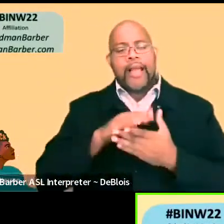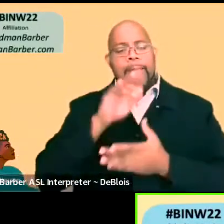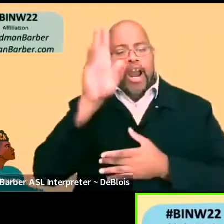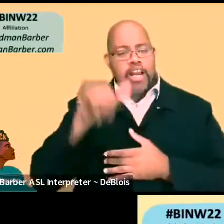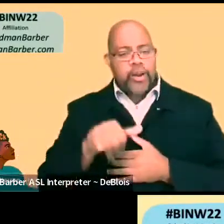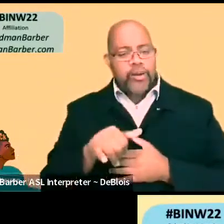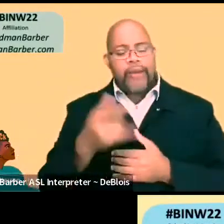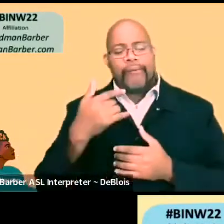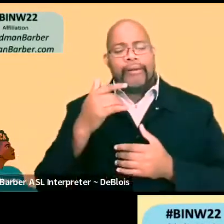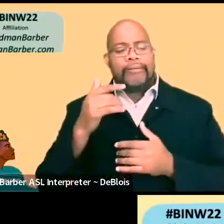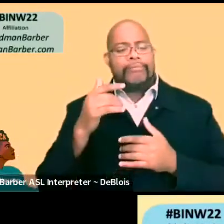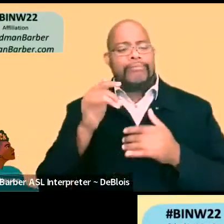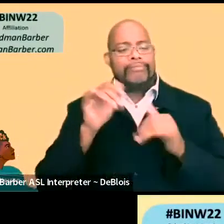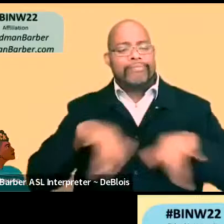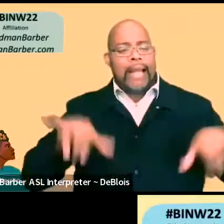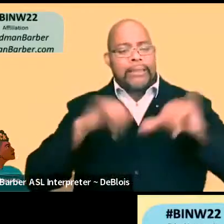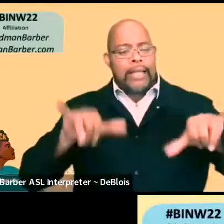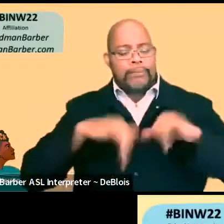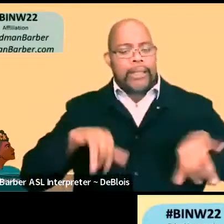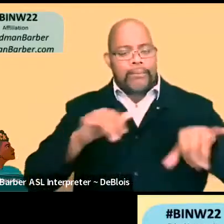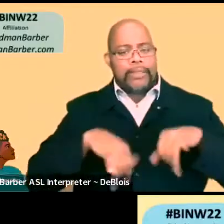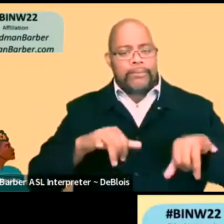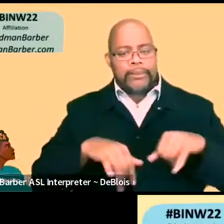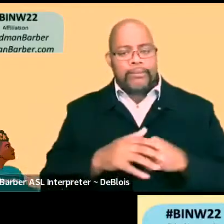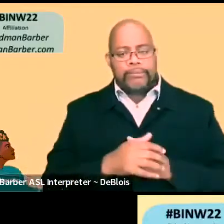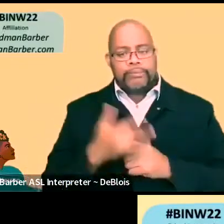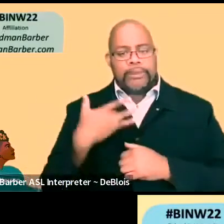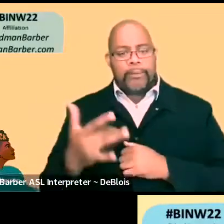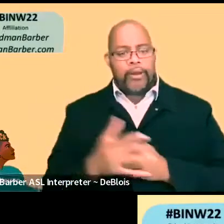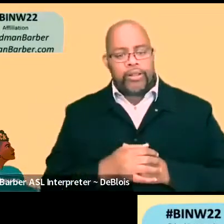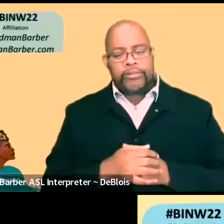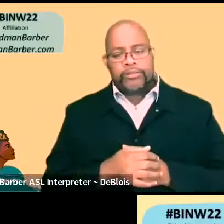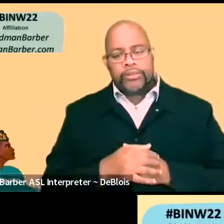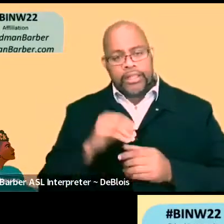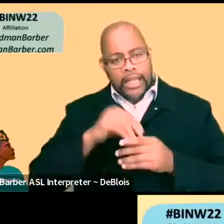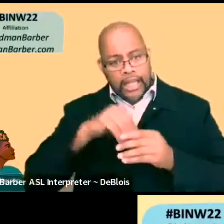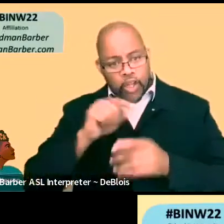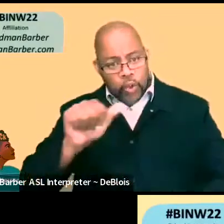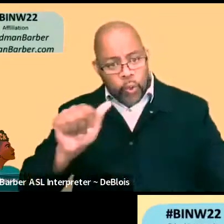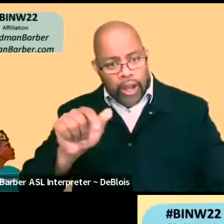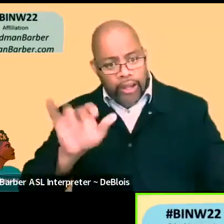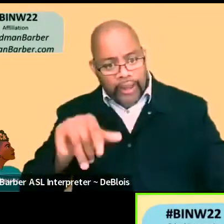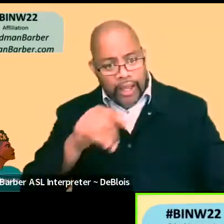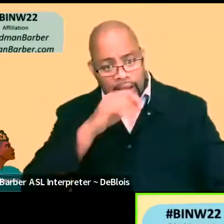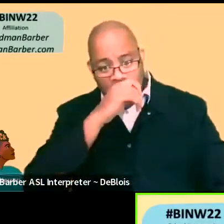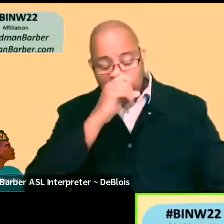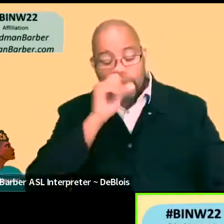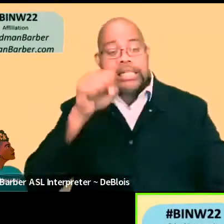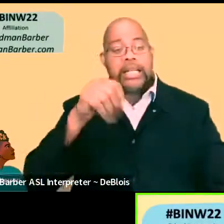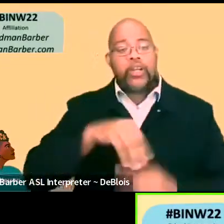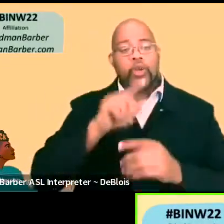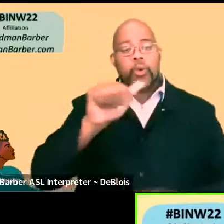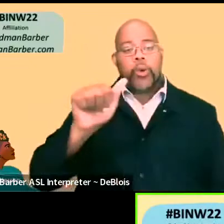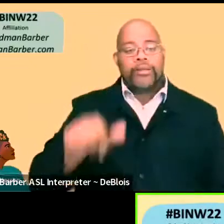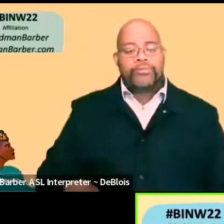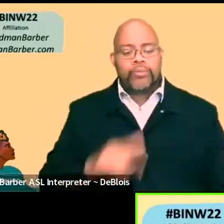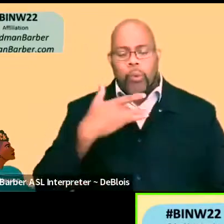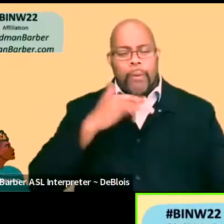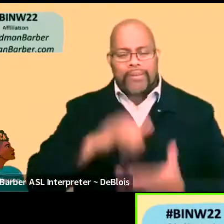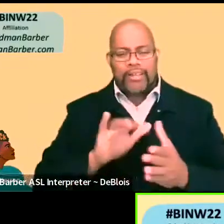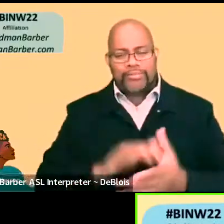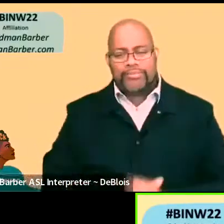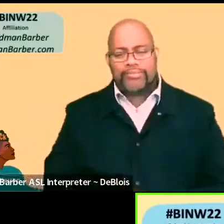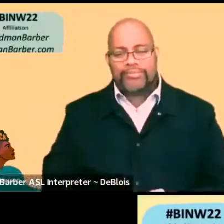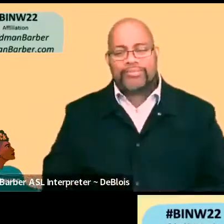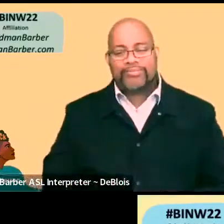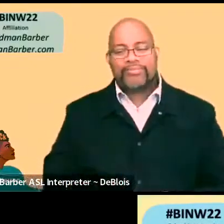the stereotypical analysis of this. Yeah. Oh, was that in the Q&A or? Oh yeah, it's fine. Don't worry about it.